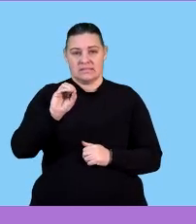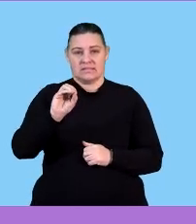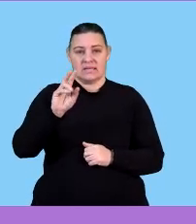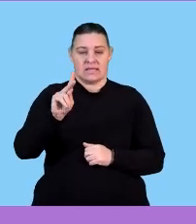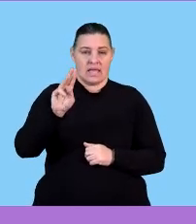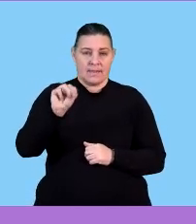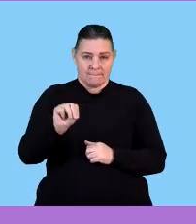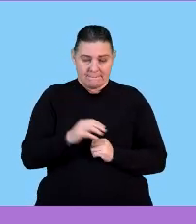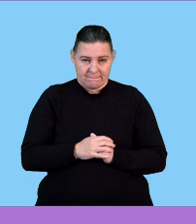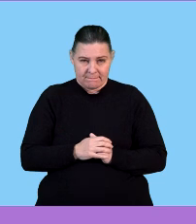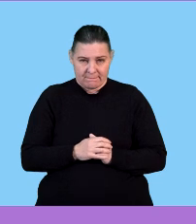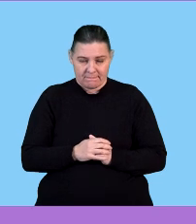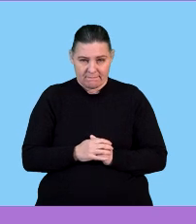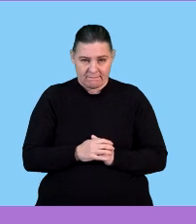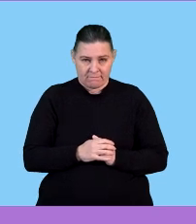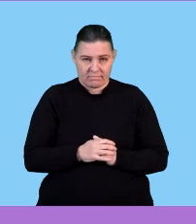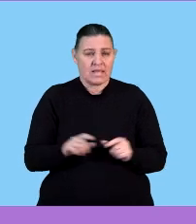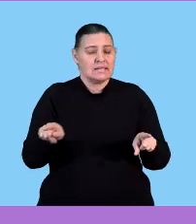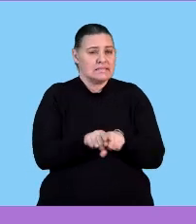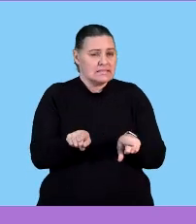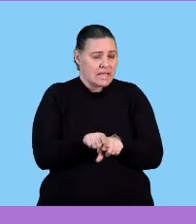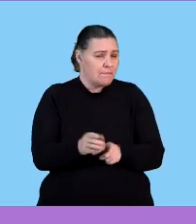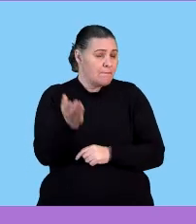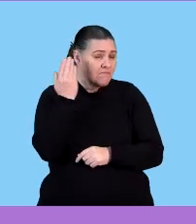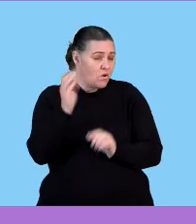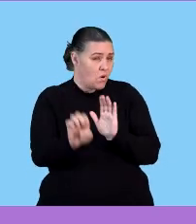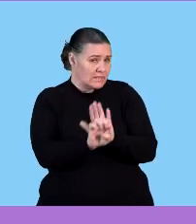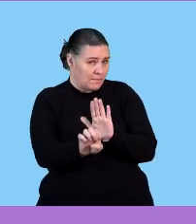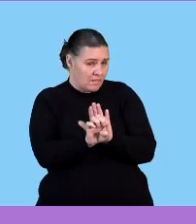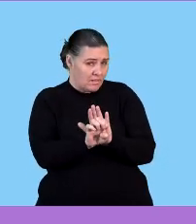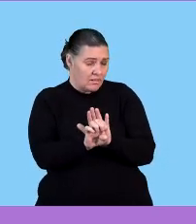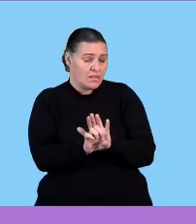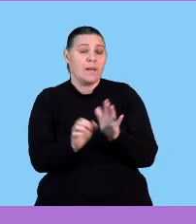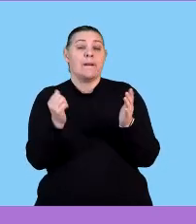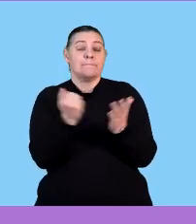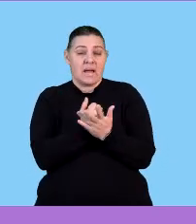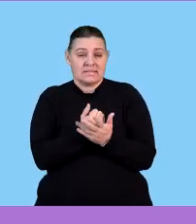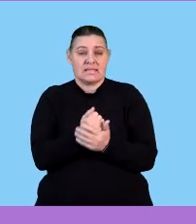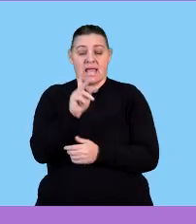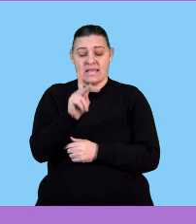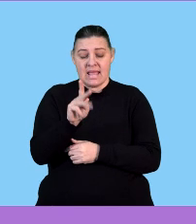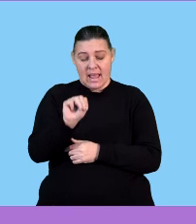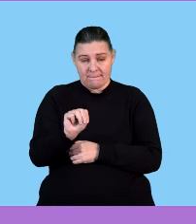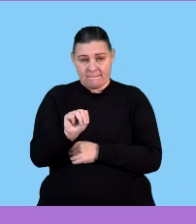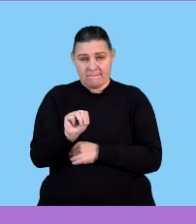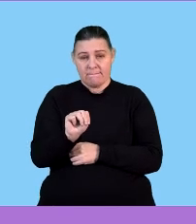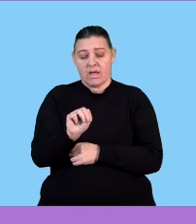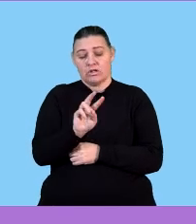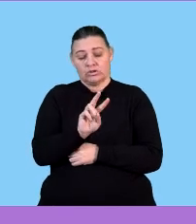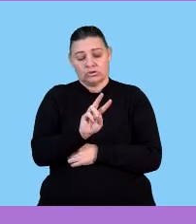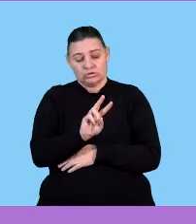kilometers. And if you remember, like the previous example, we've got to convert the kilometers